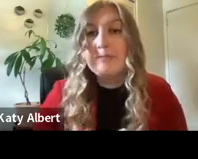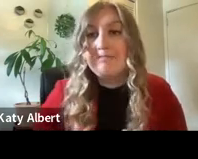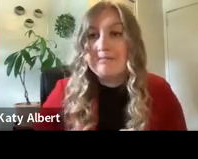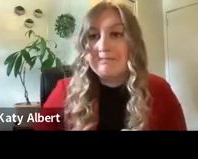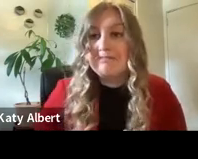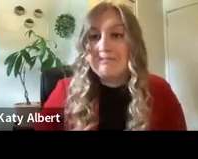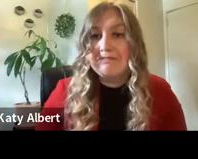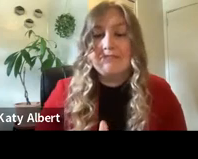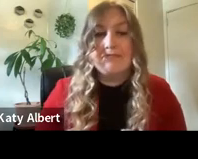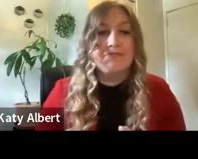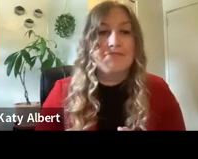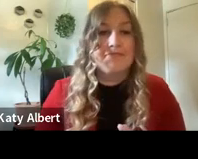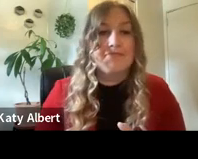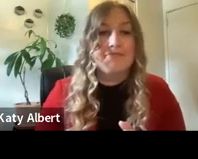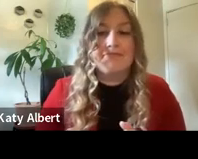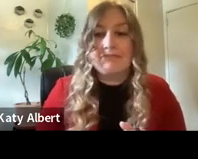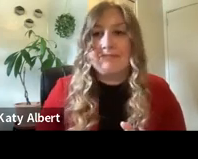better.